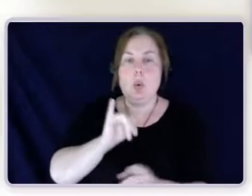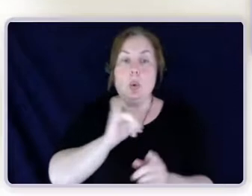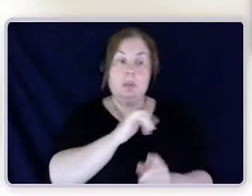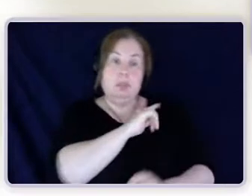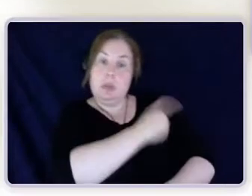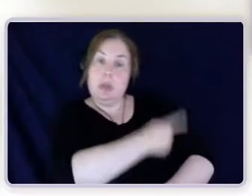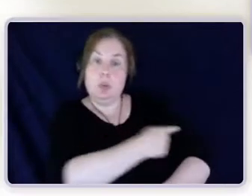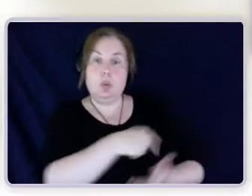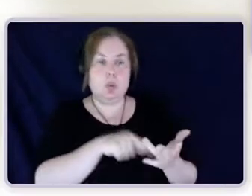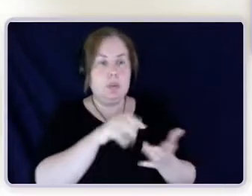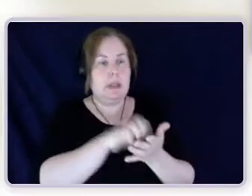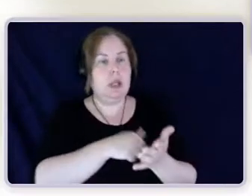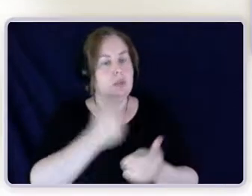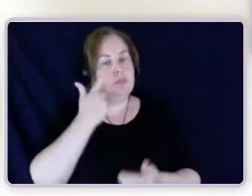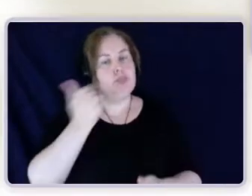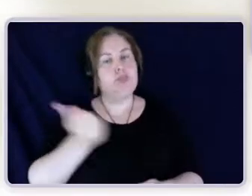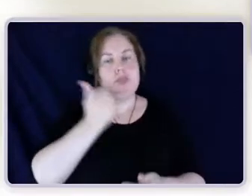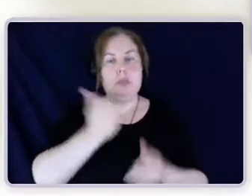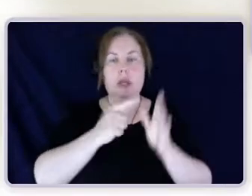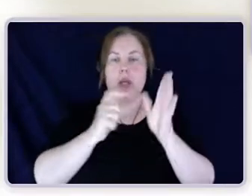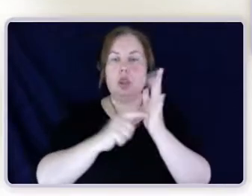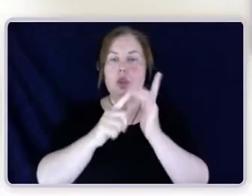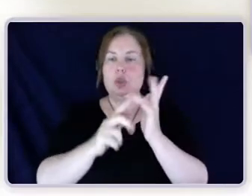reasonably necessary to give effect to,